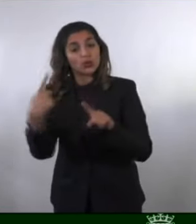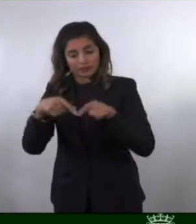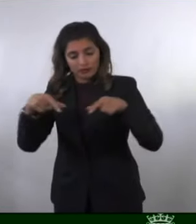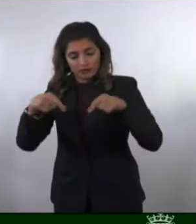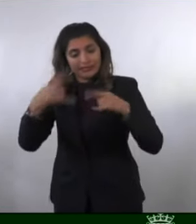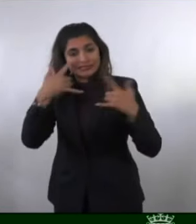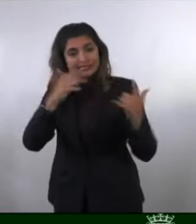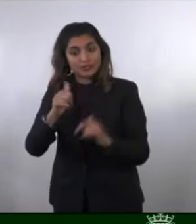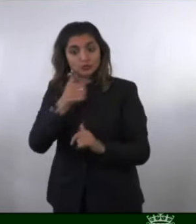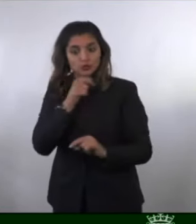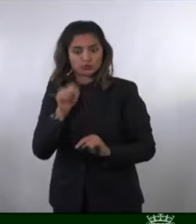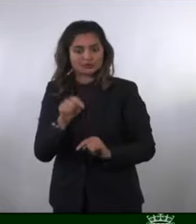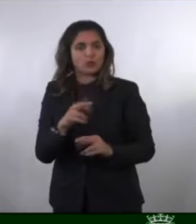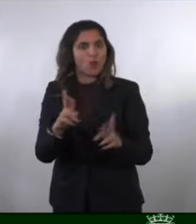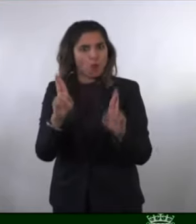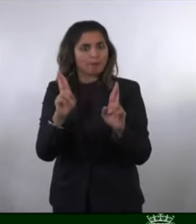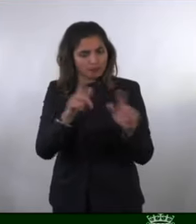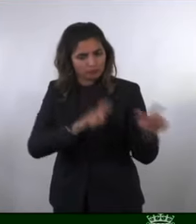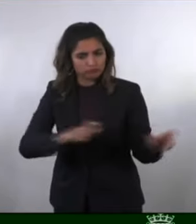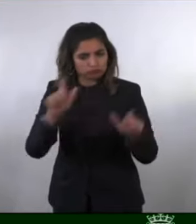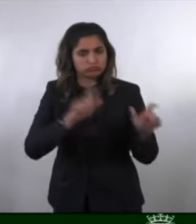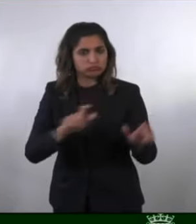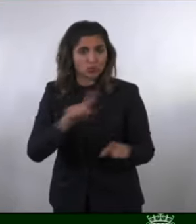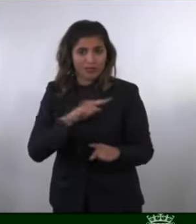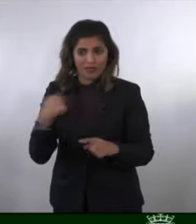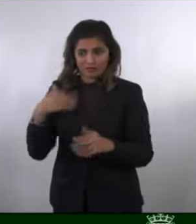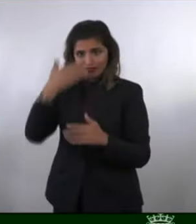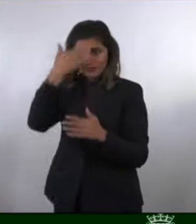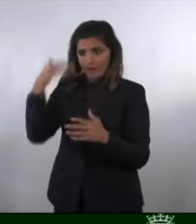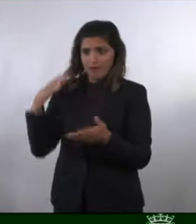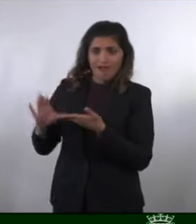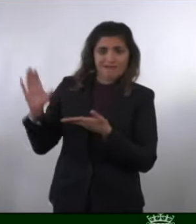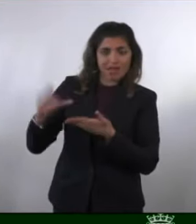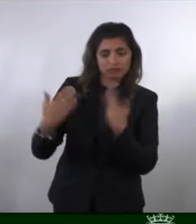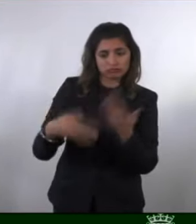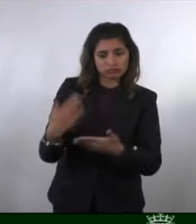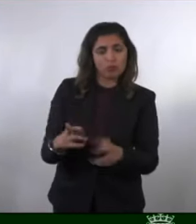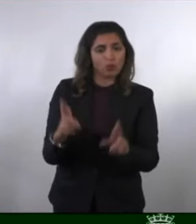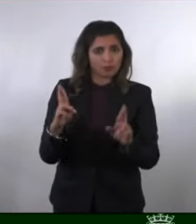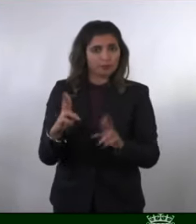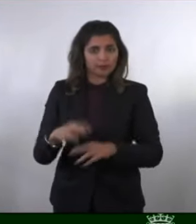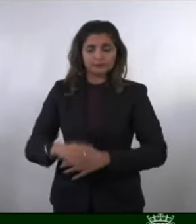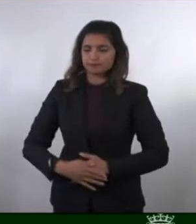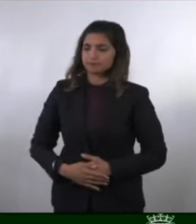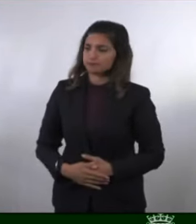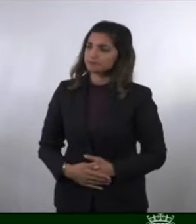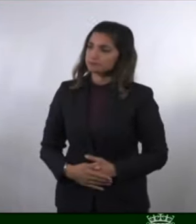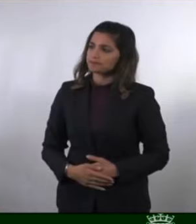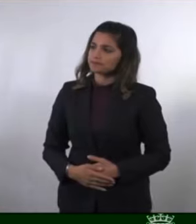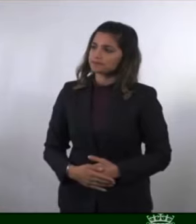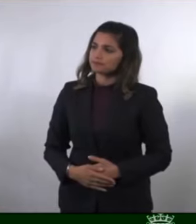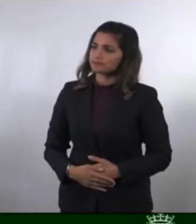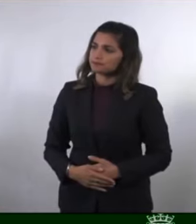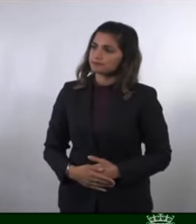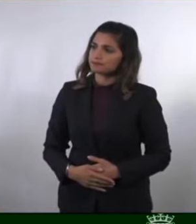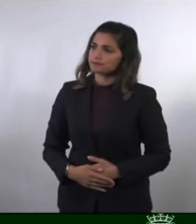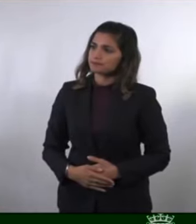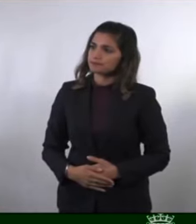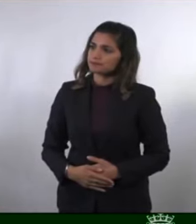available thanks to the huge investment and the work that we did over the summer. Let's head up to Burton with Kate Griffiths. Kate Griffiths.